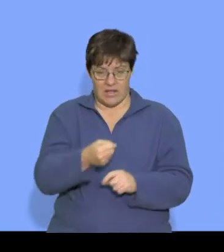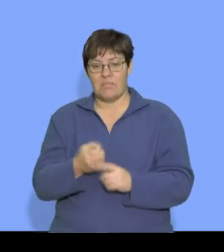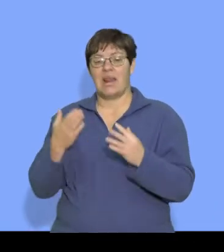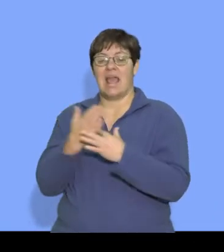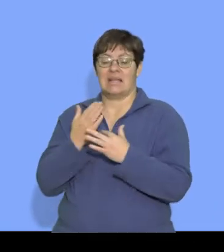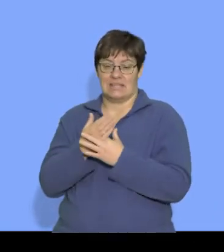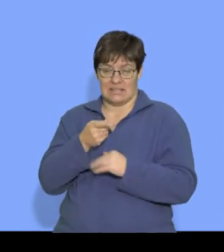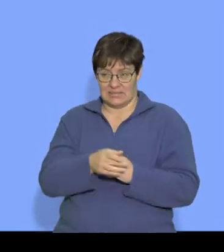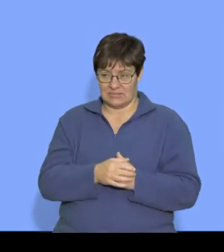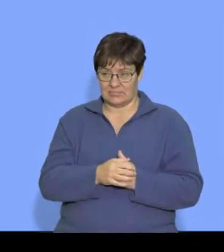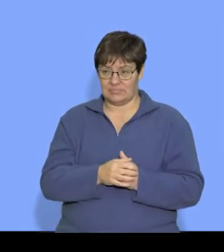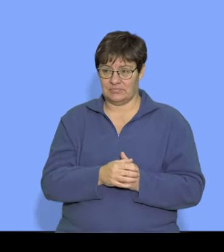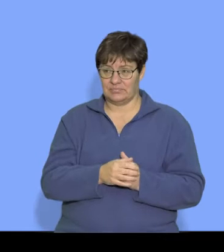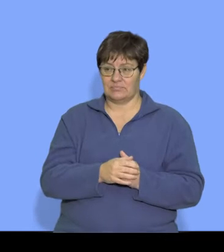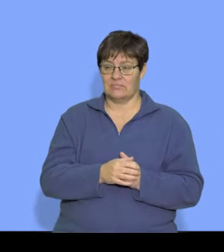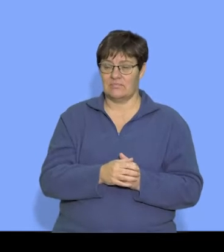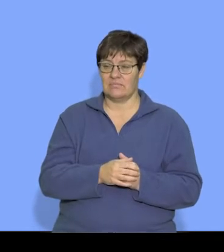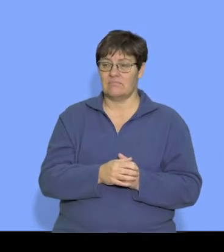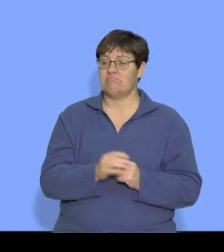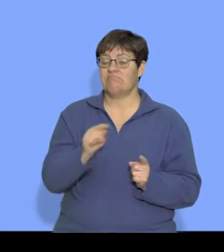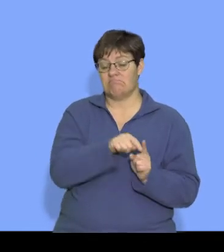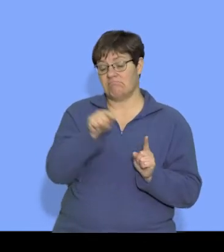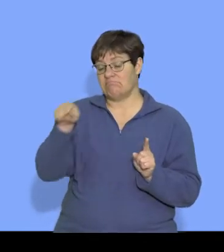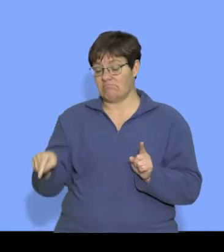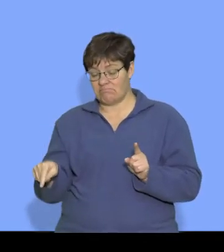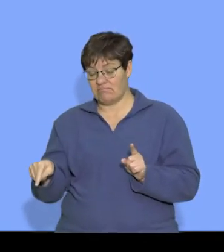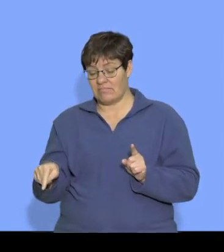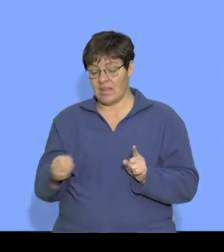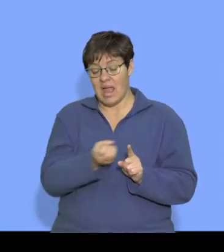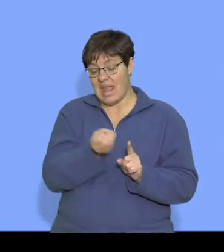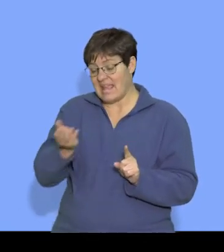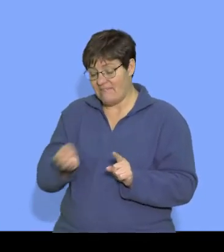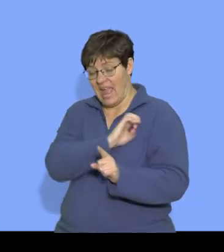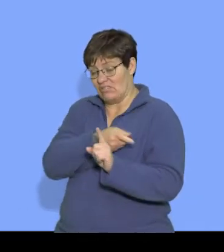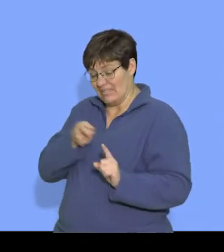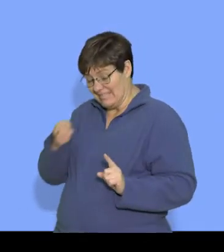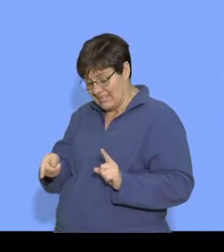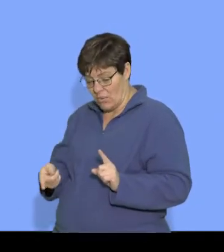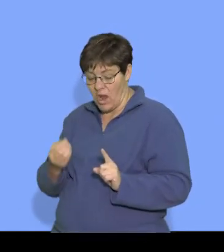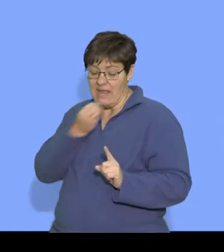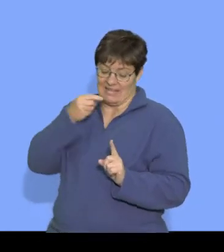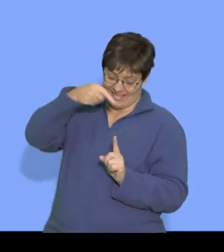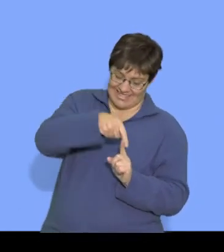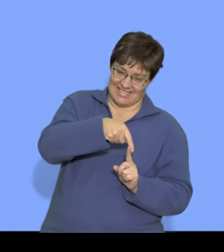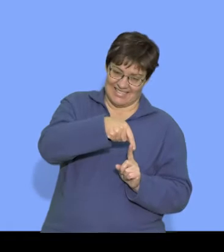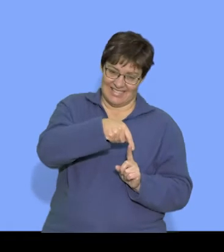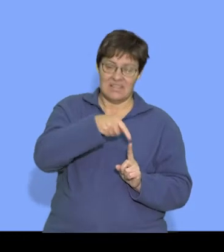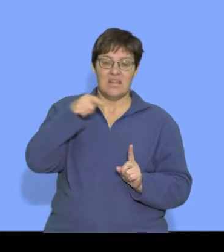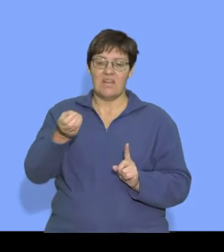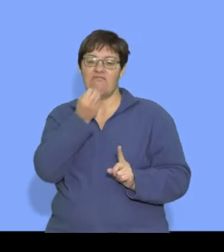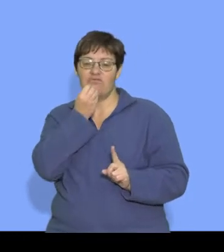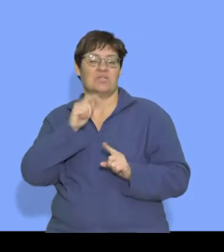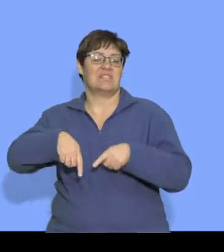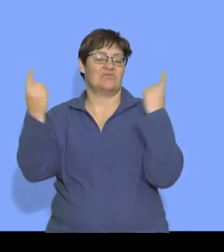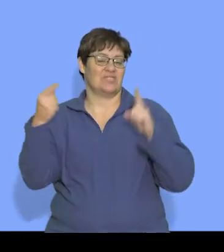able to access from your producers. These in turn provide energy to the secondary consumers, which have a